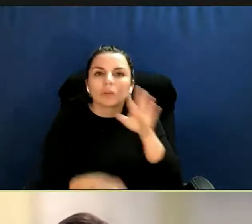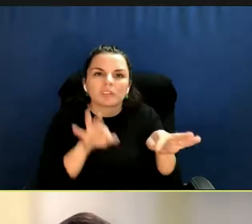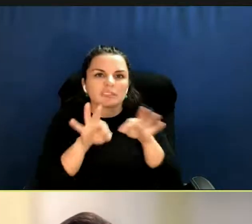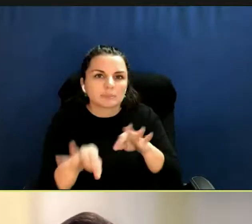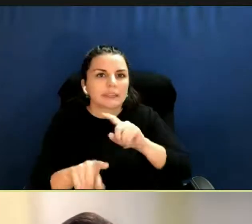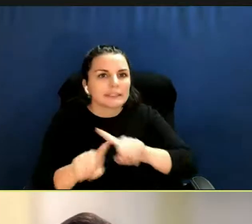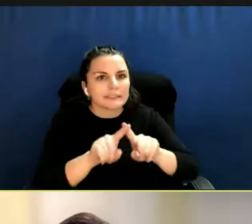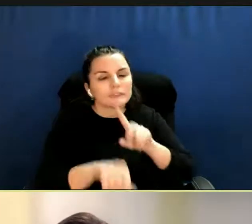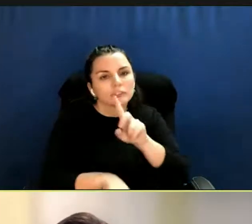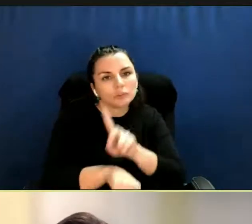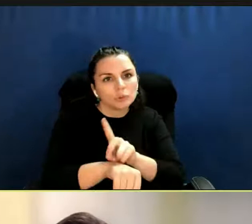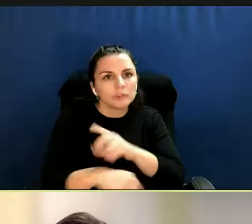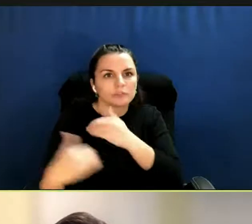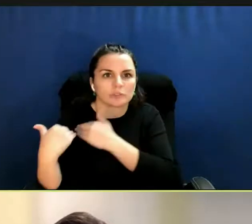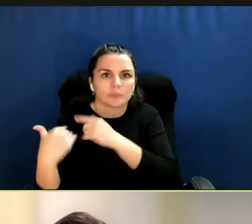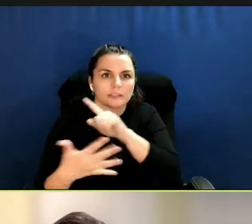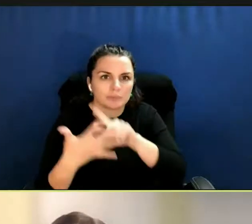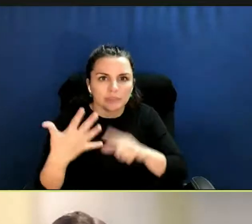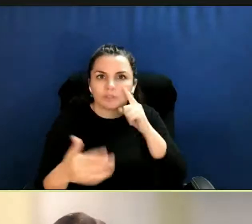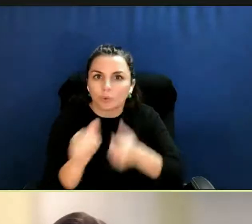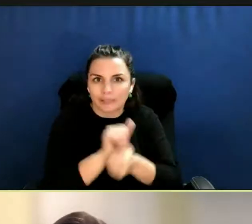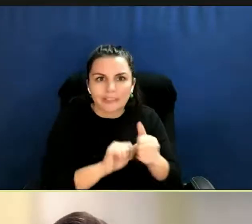responsibilities are for each of the parties.